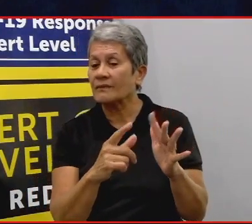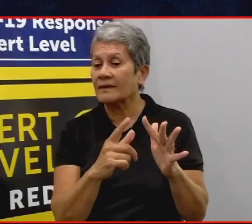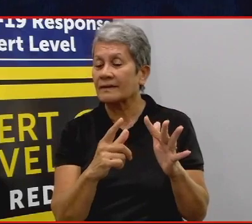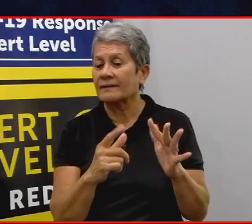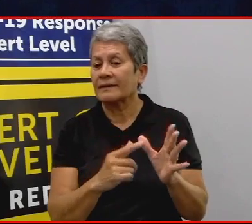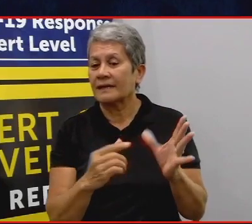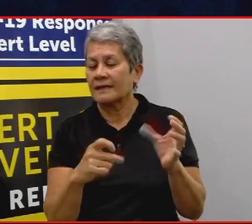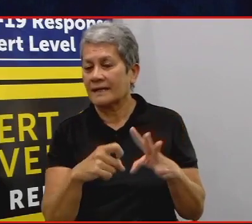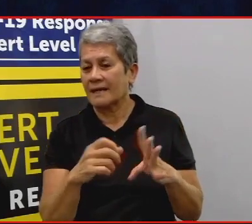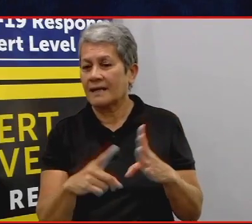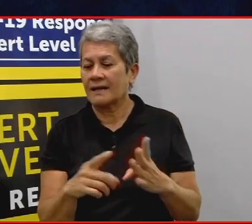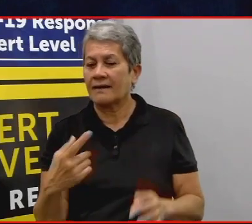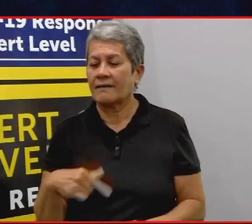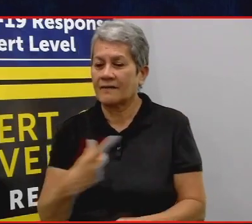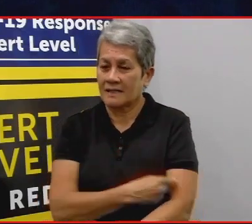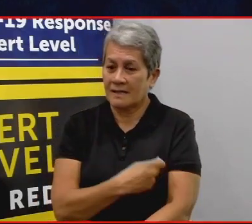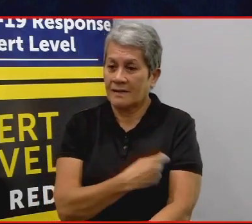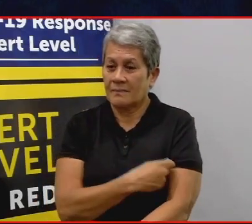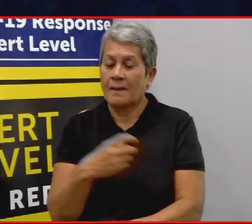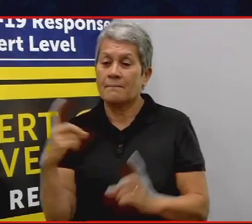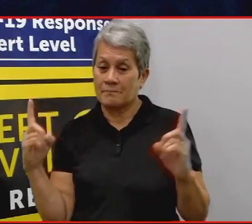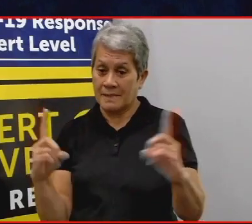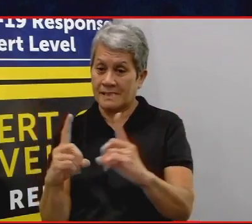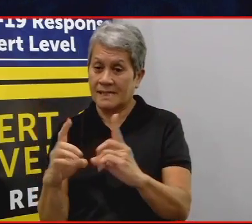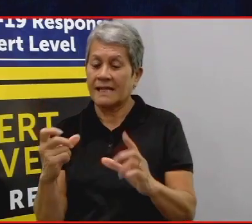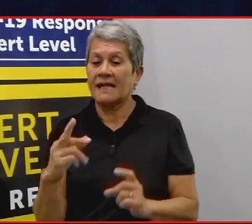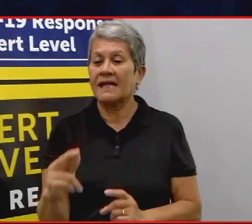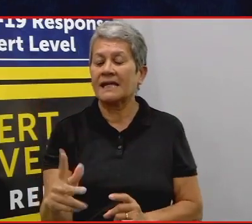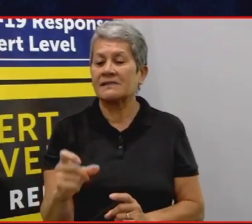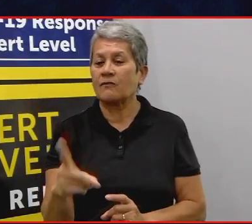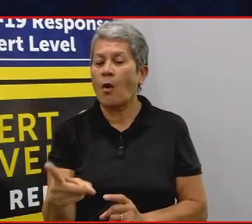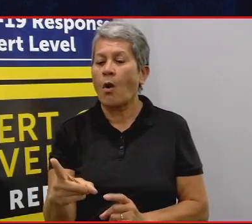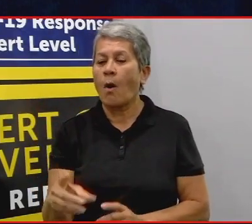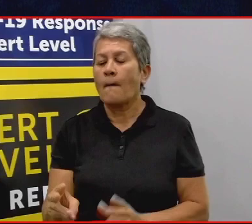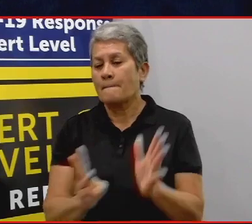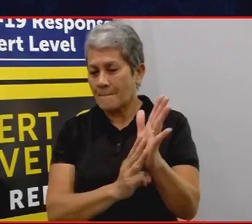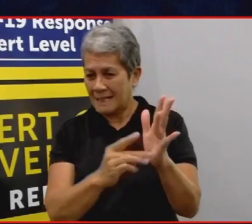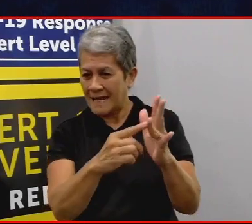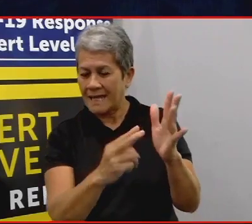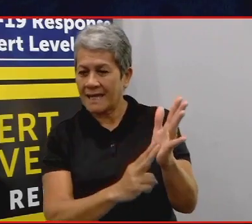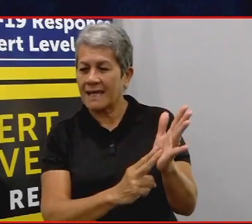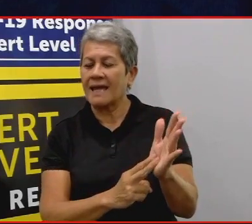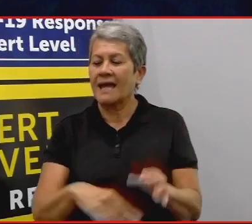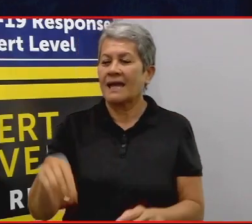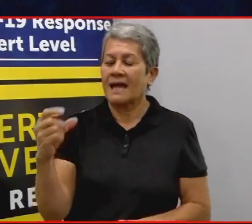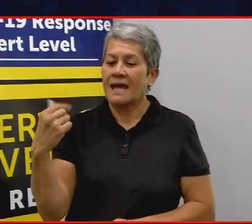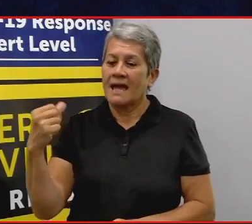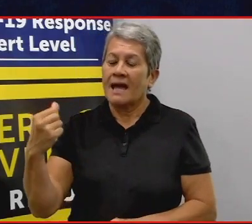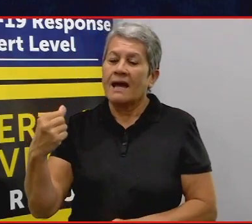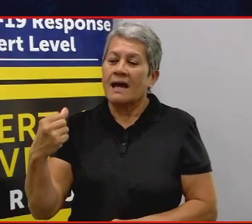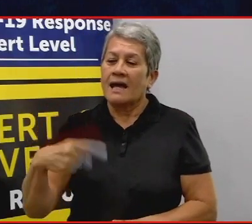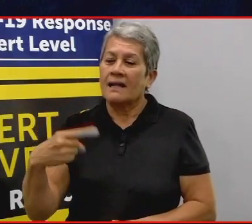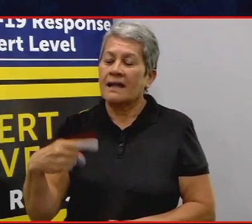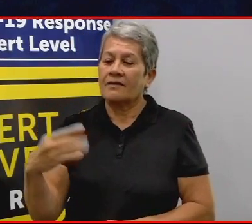is scheduled for Monday the 11th of October at 4:30 p.m. at the Araura College Hall, with